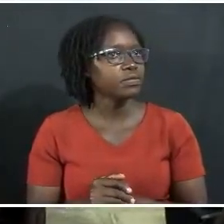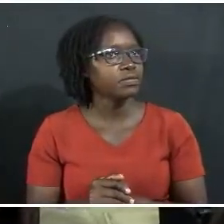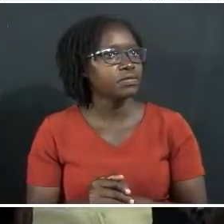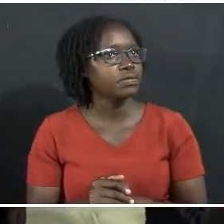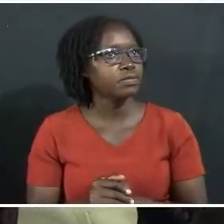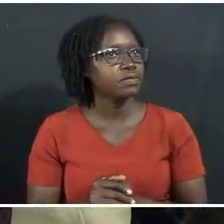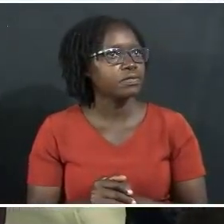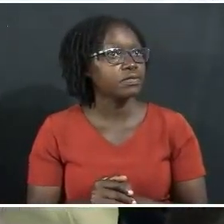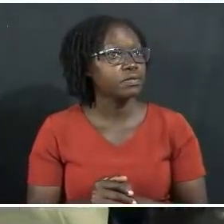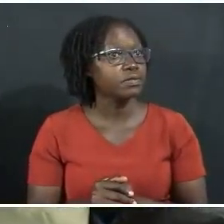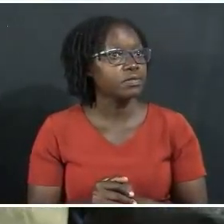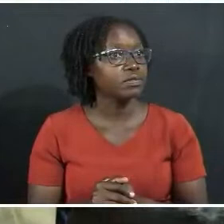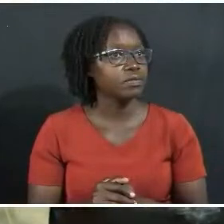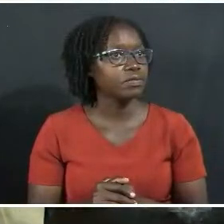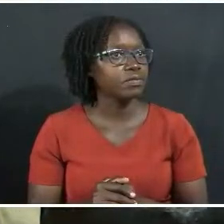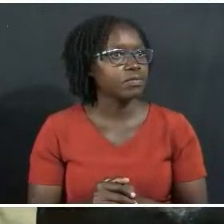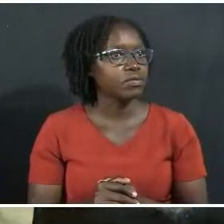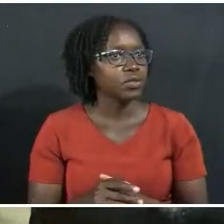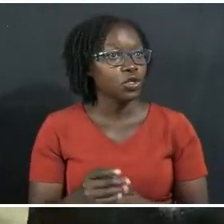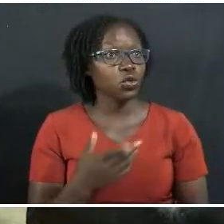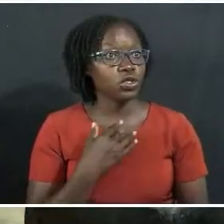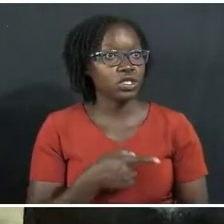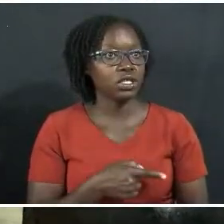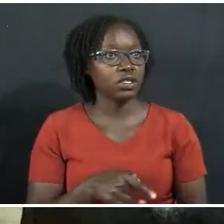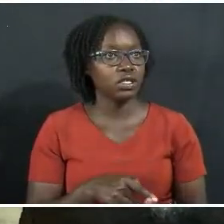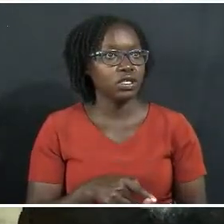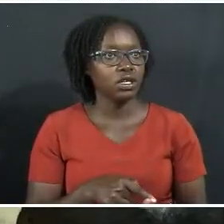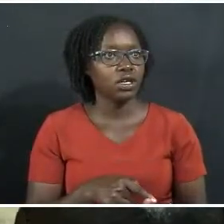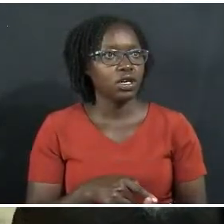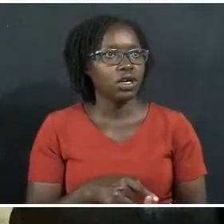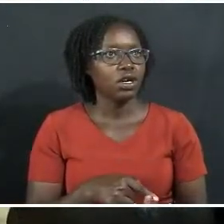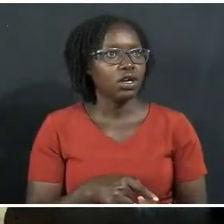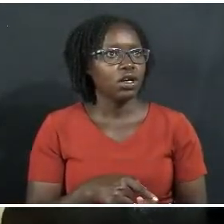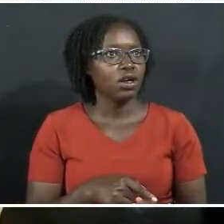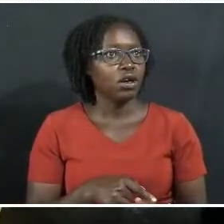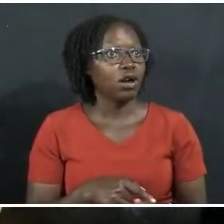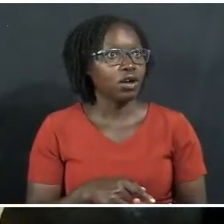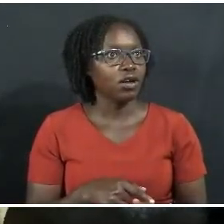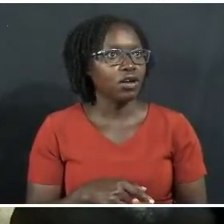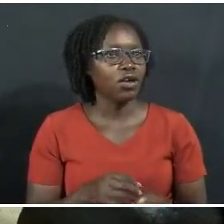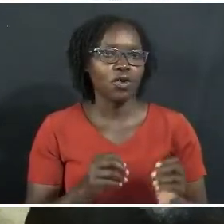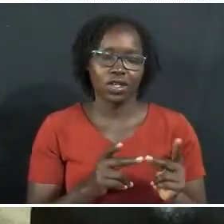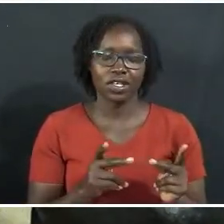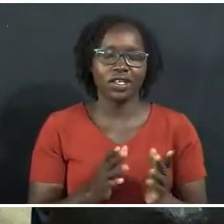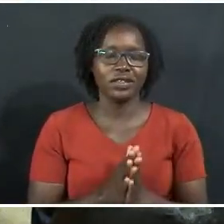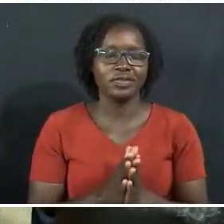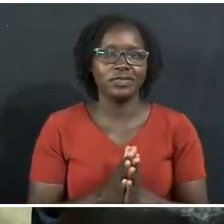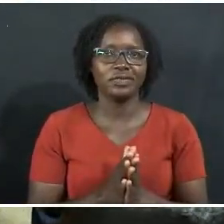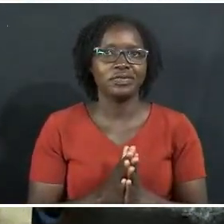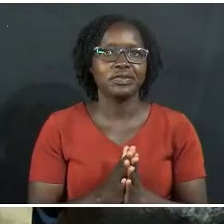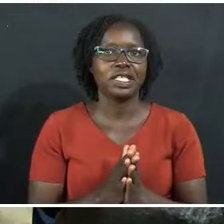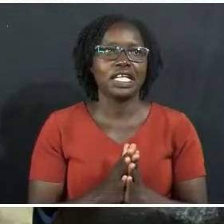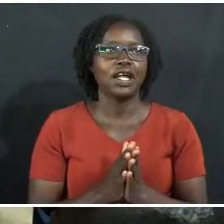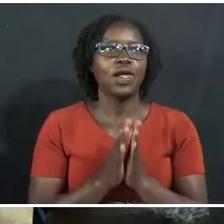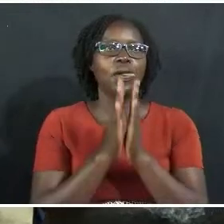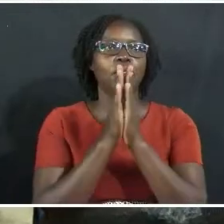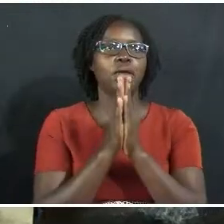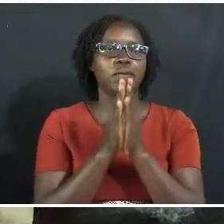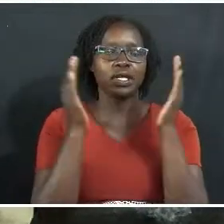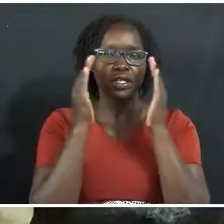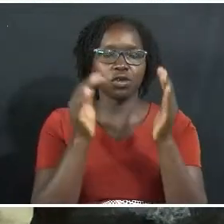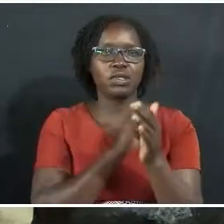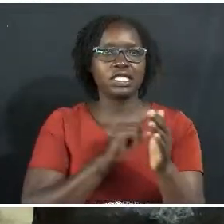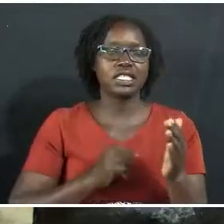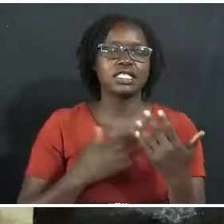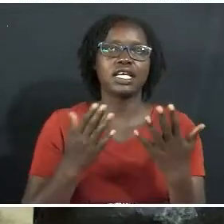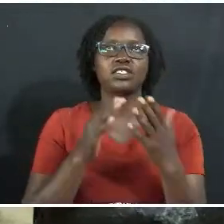May God bless you. Our eyes are closed. Pastor Kali will pray and commit these saints into